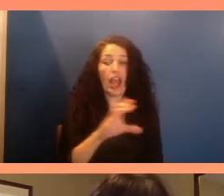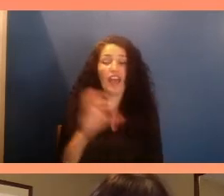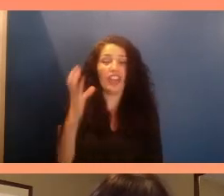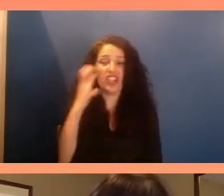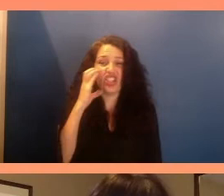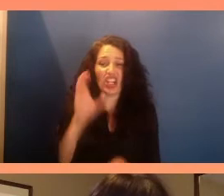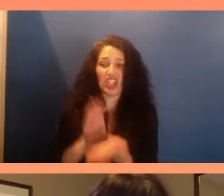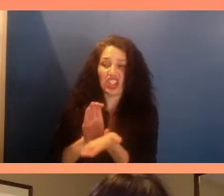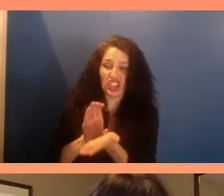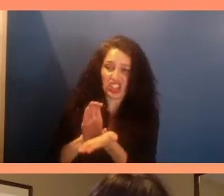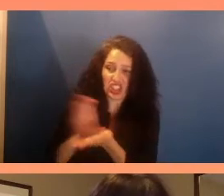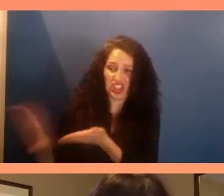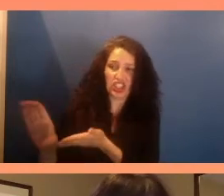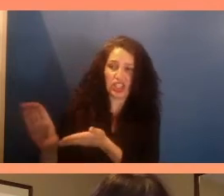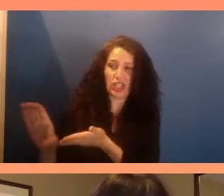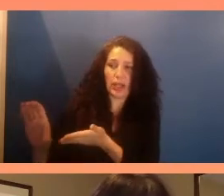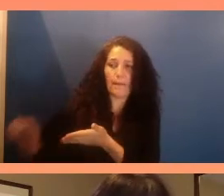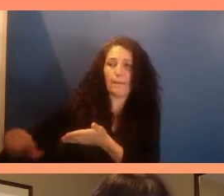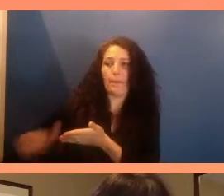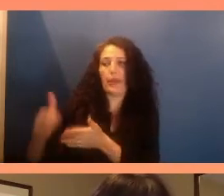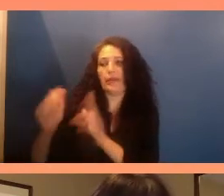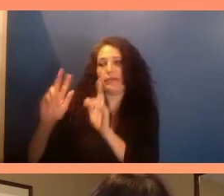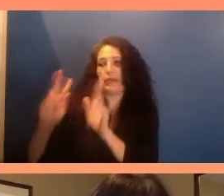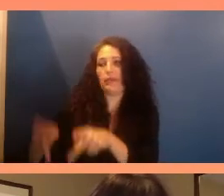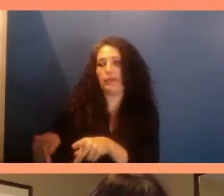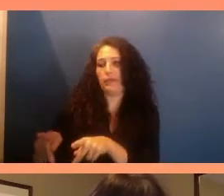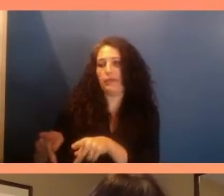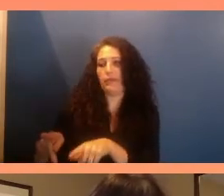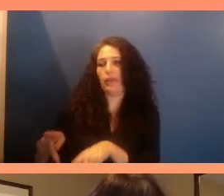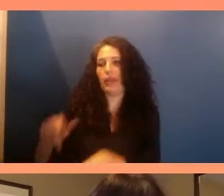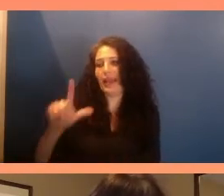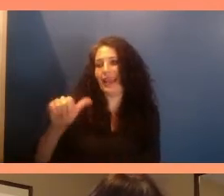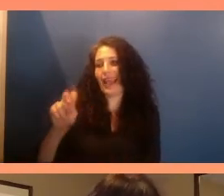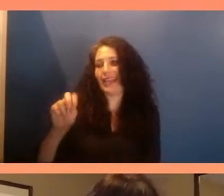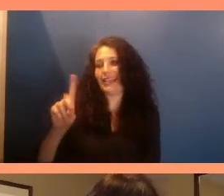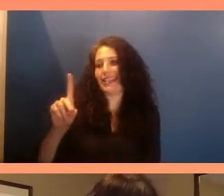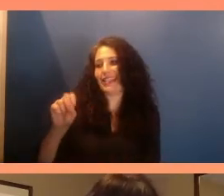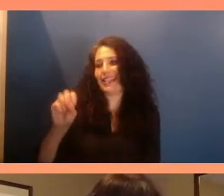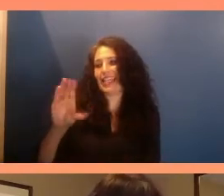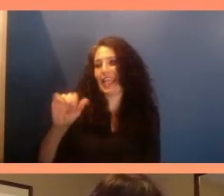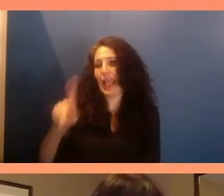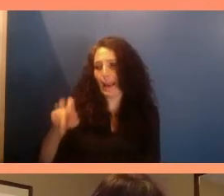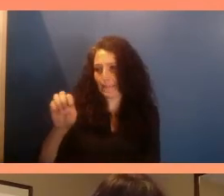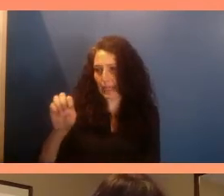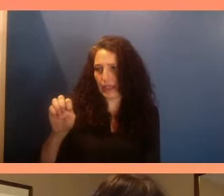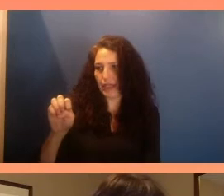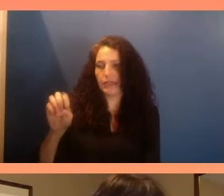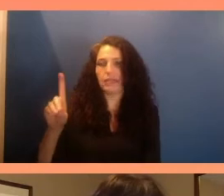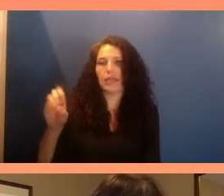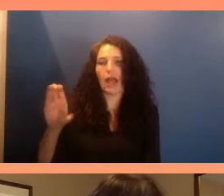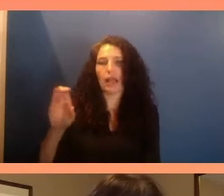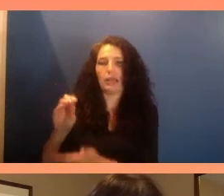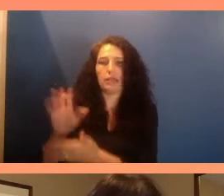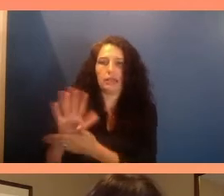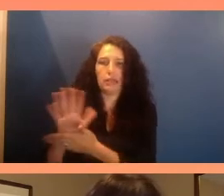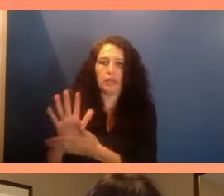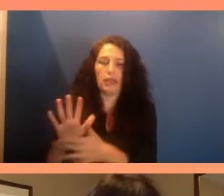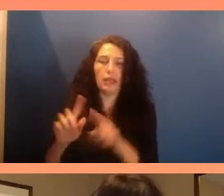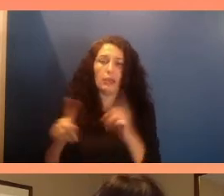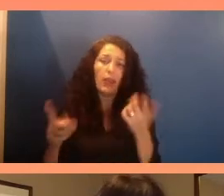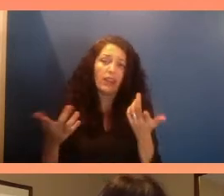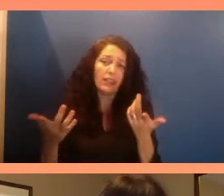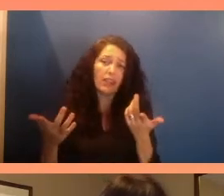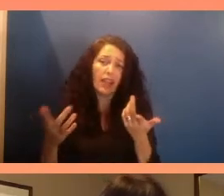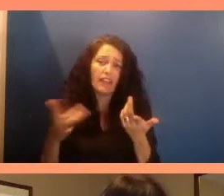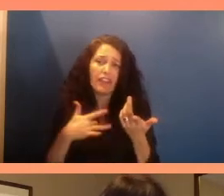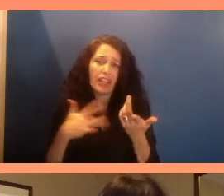individuals in many cases in the landscape of documentary. So yeah, there is a place for that. But perhaps the changes that we're talking about need